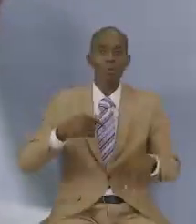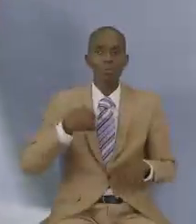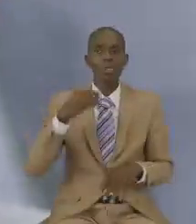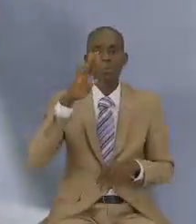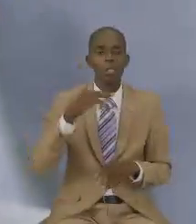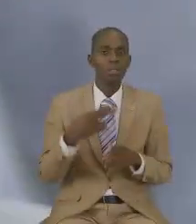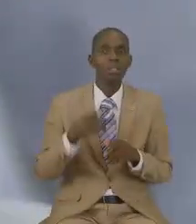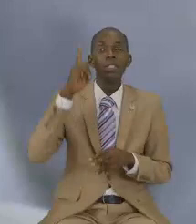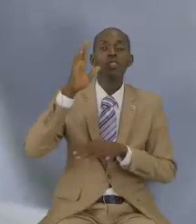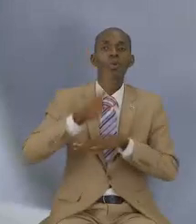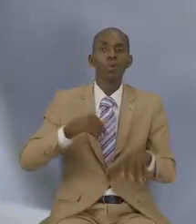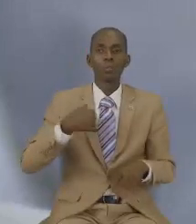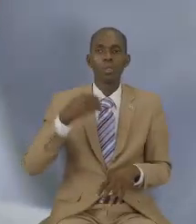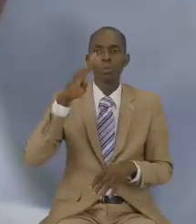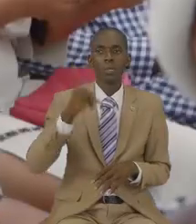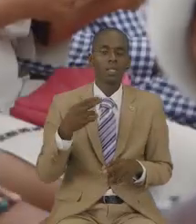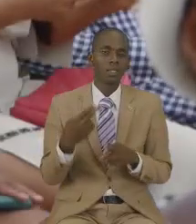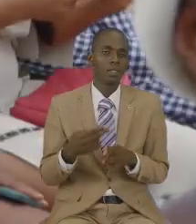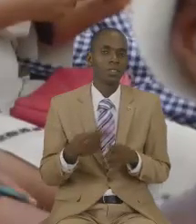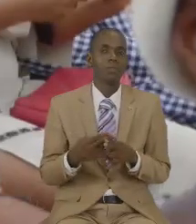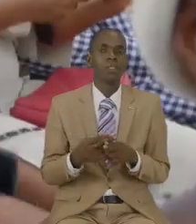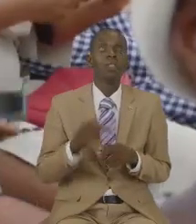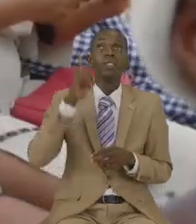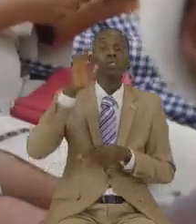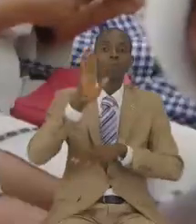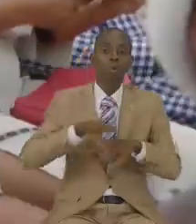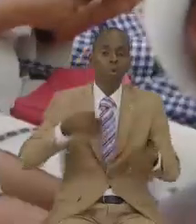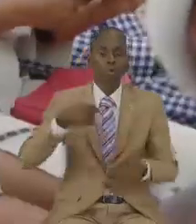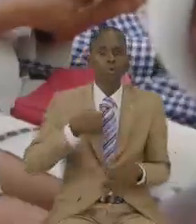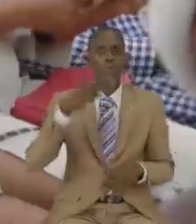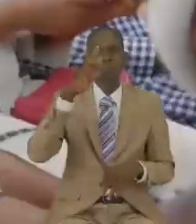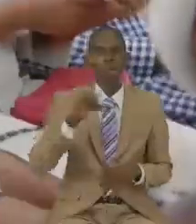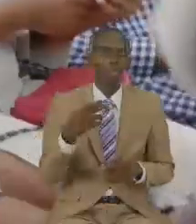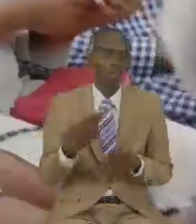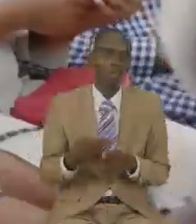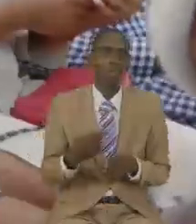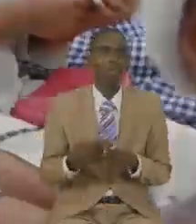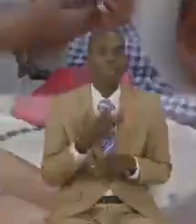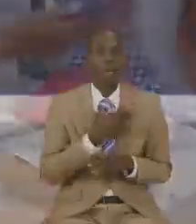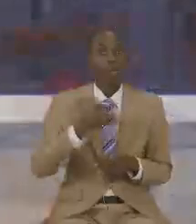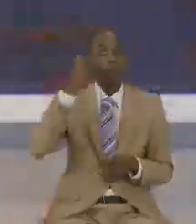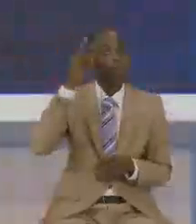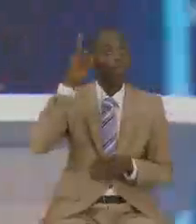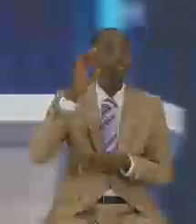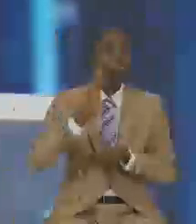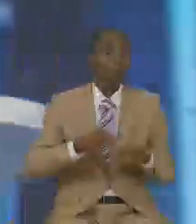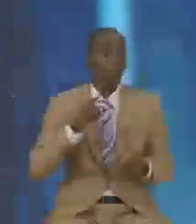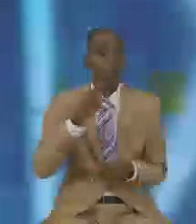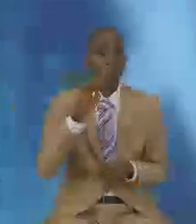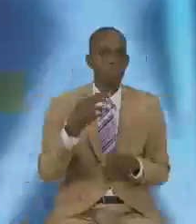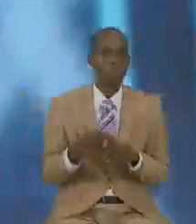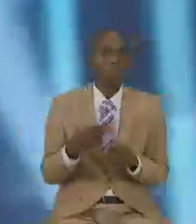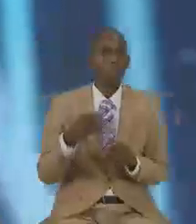called me by name. He called me by name. And because he named you, the master